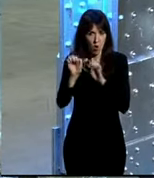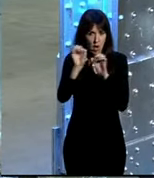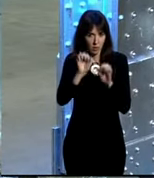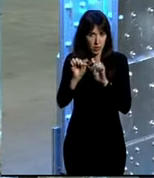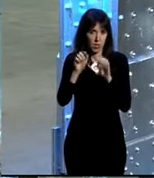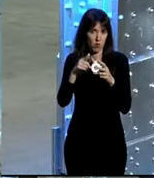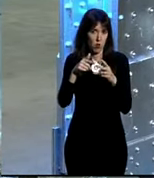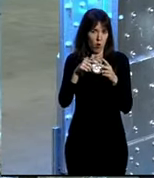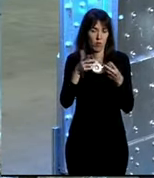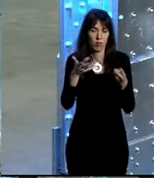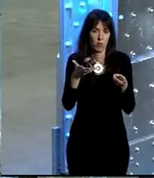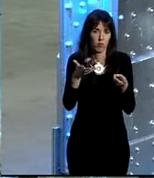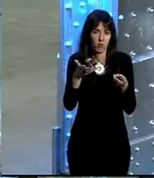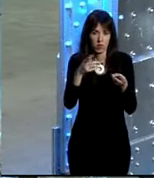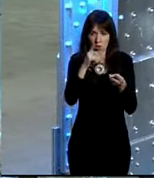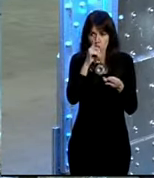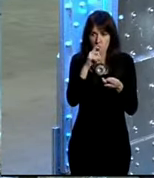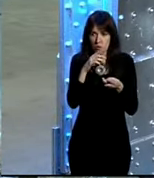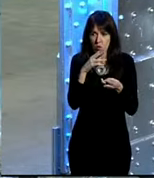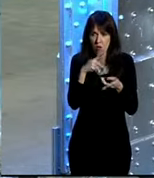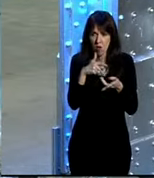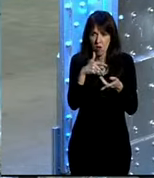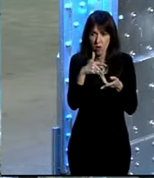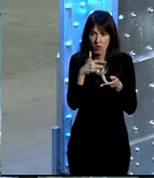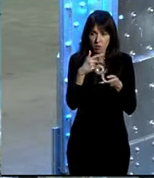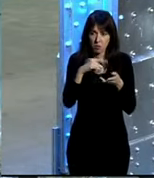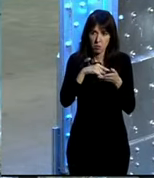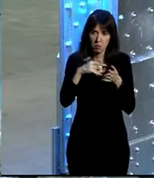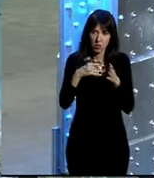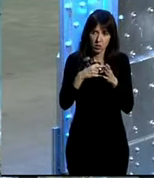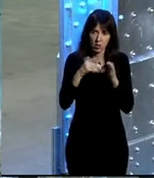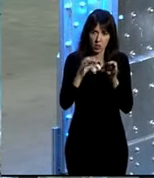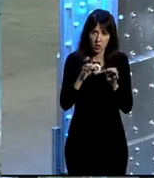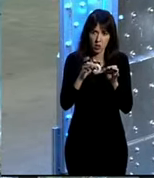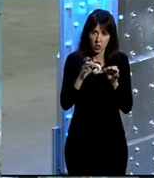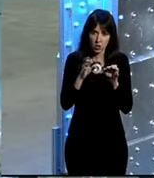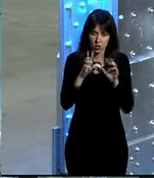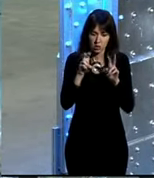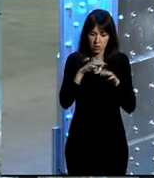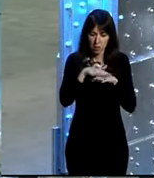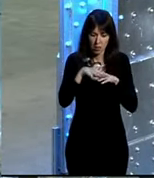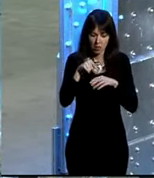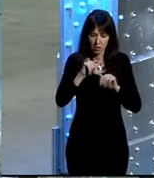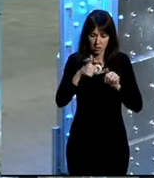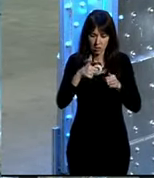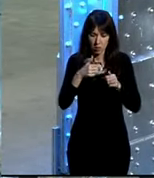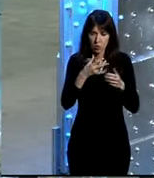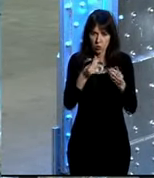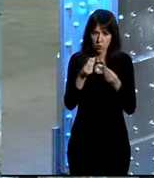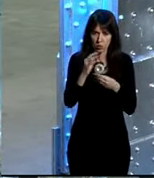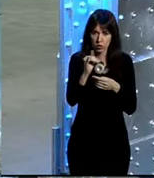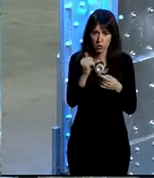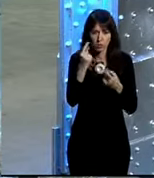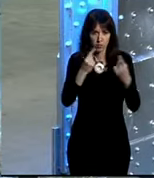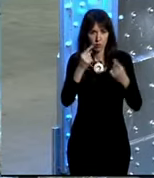top of my head remember projects based here, but there are a lot that have been winning awards and